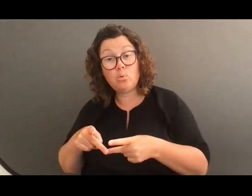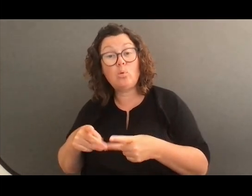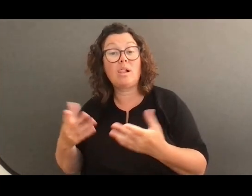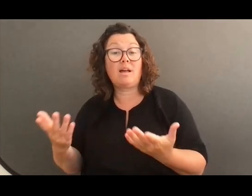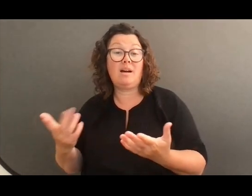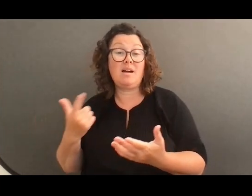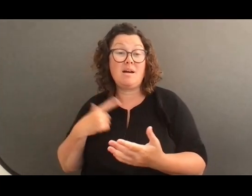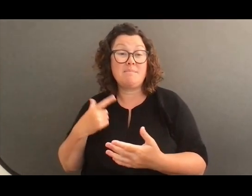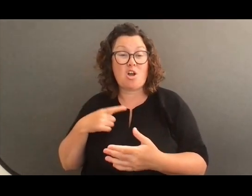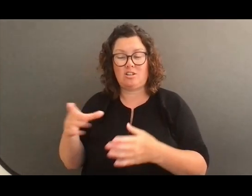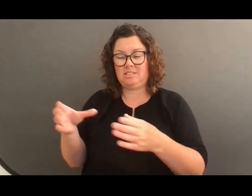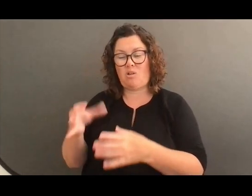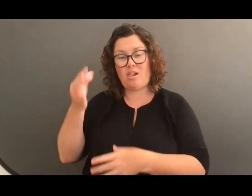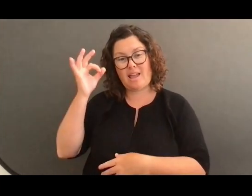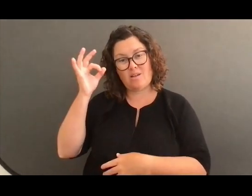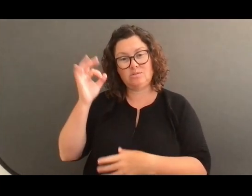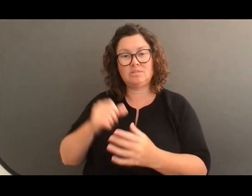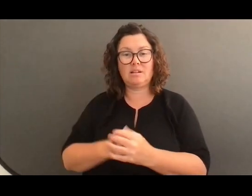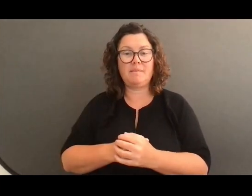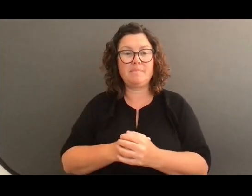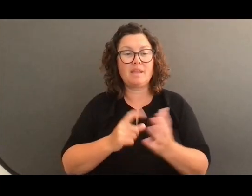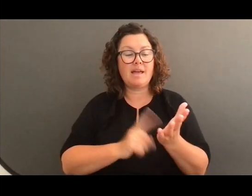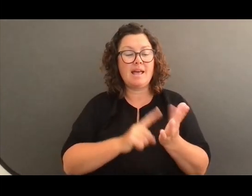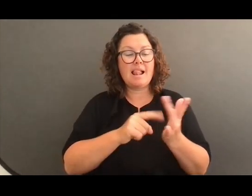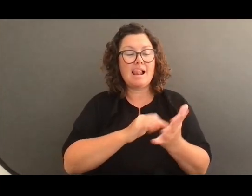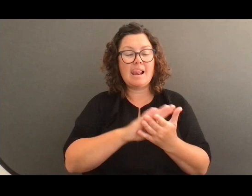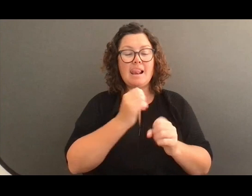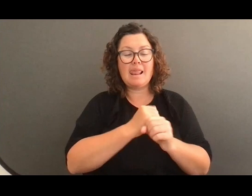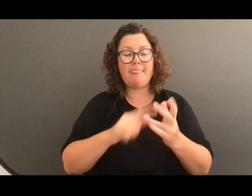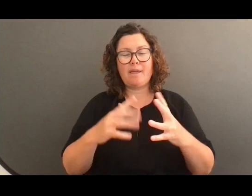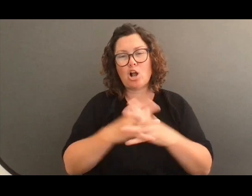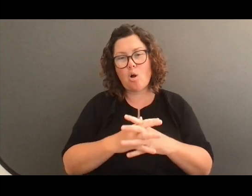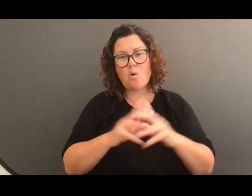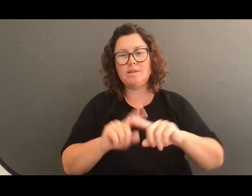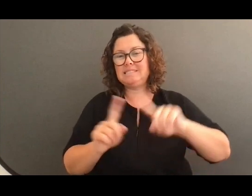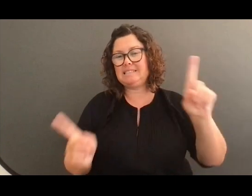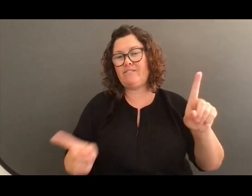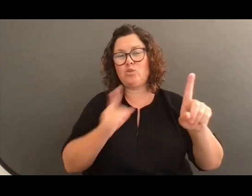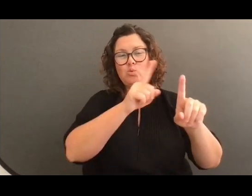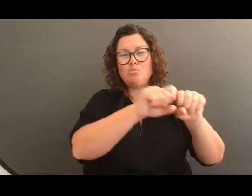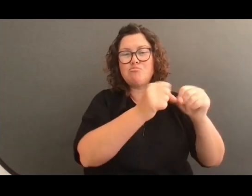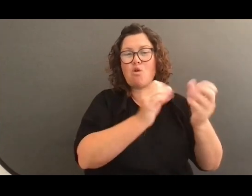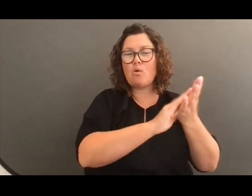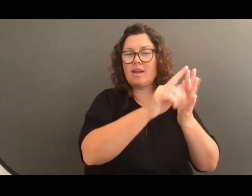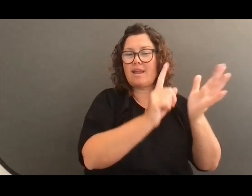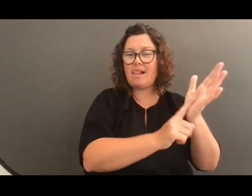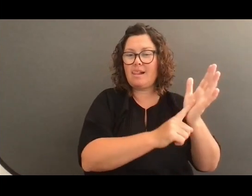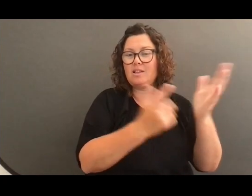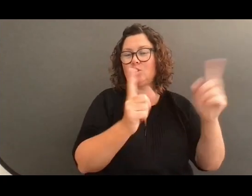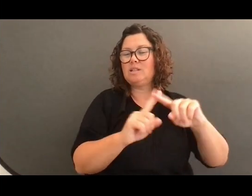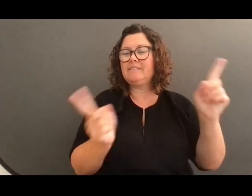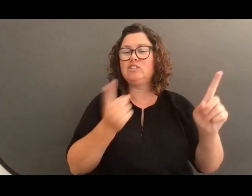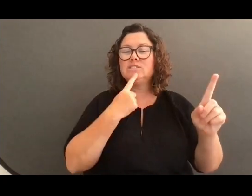very different to one that's held at Lithgow. And so all of these different exhibitions that are held have winners that come